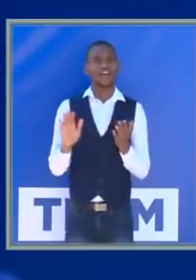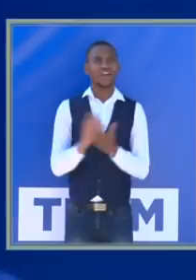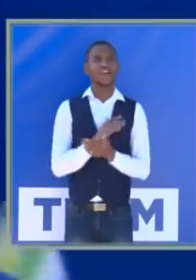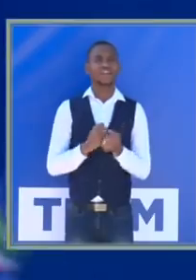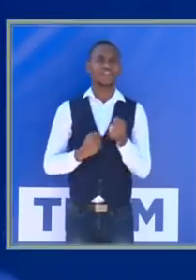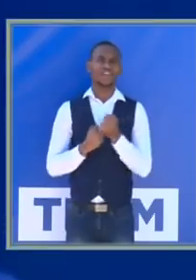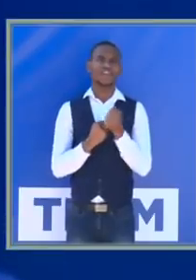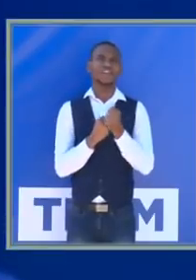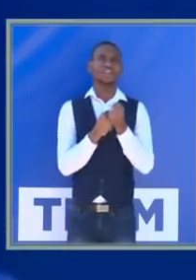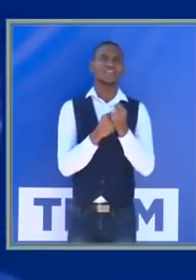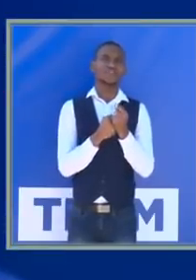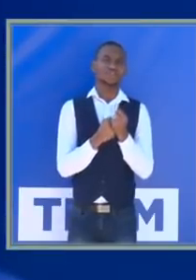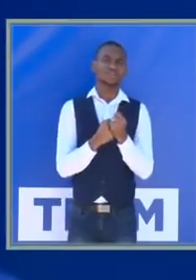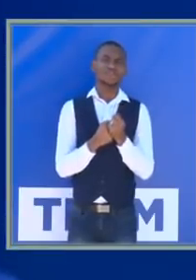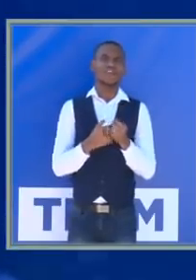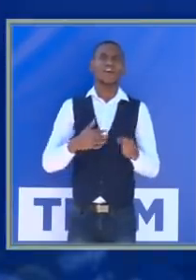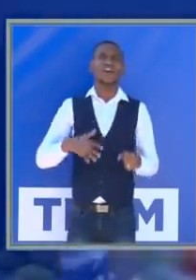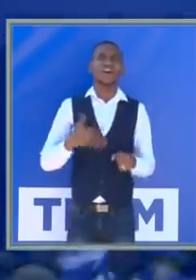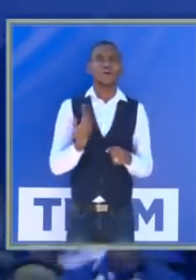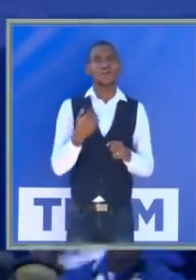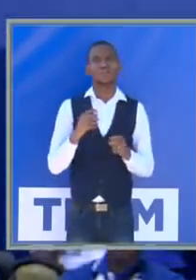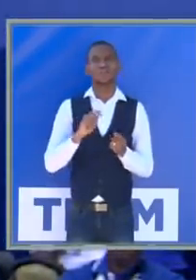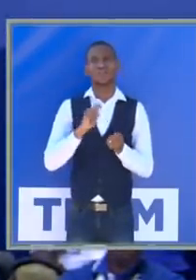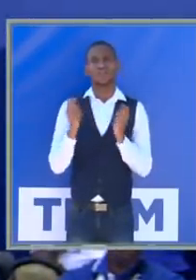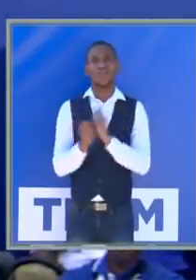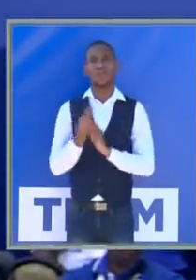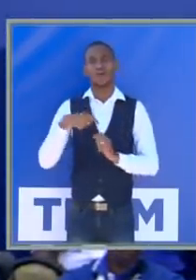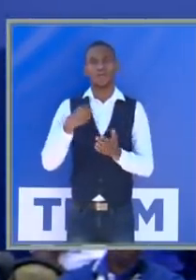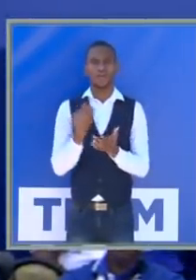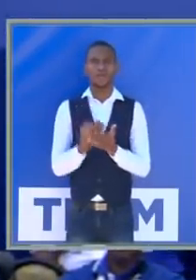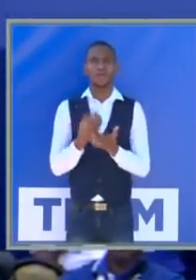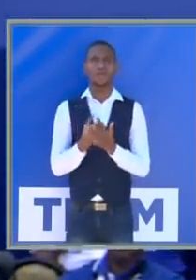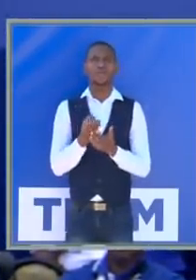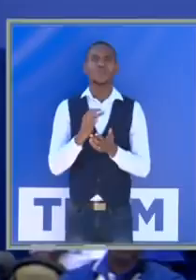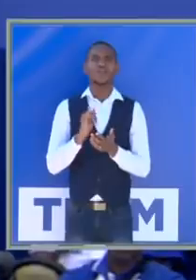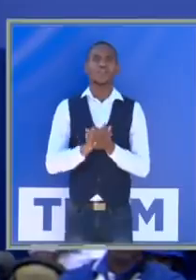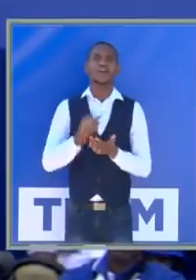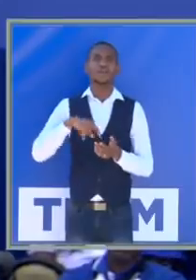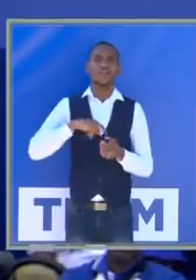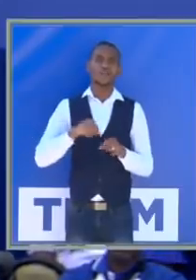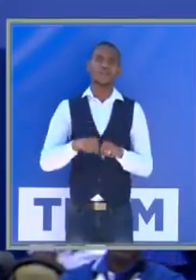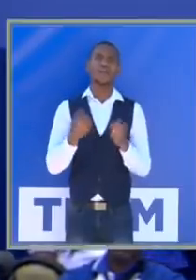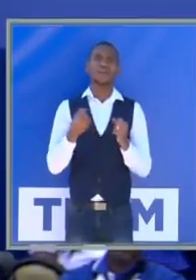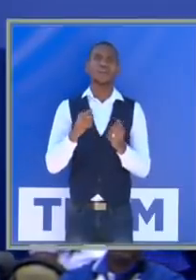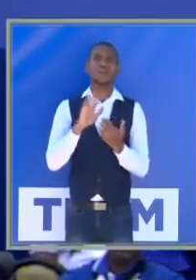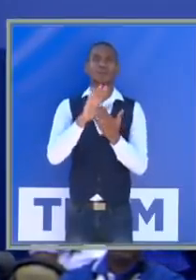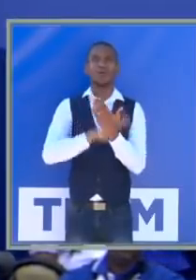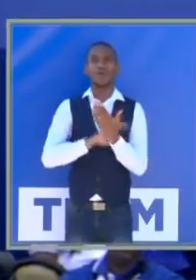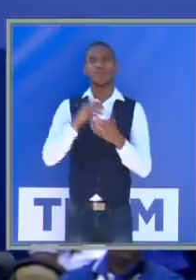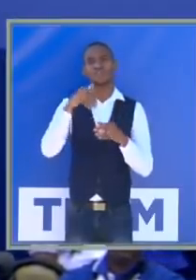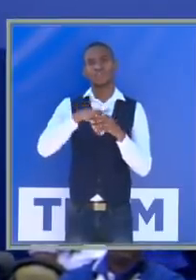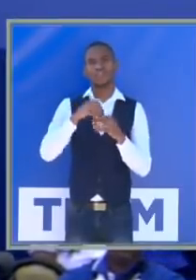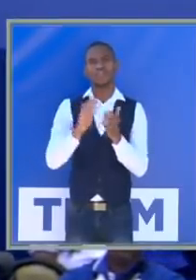enhancing. I want to reform our economy so that we can break down the walls between the insiders